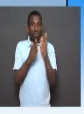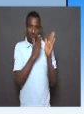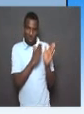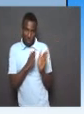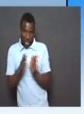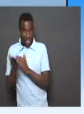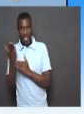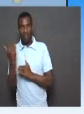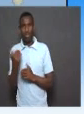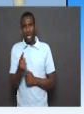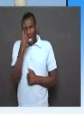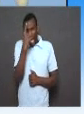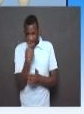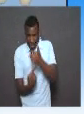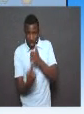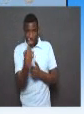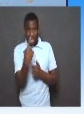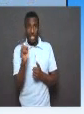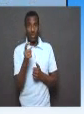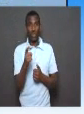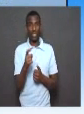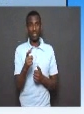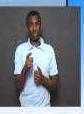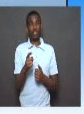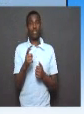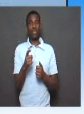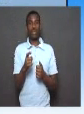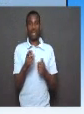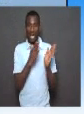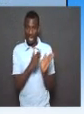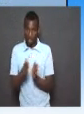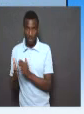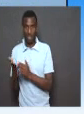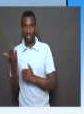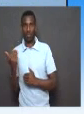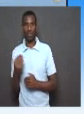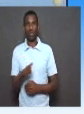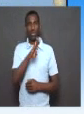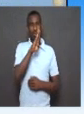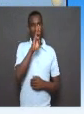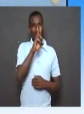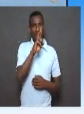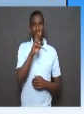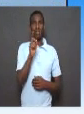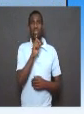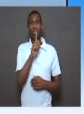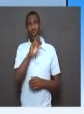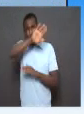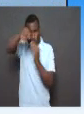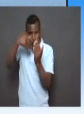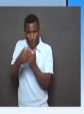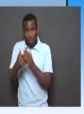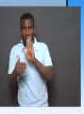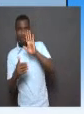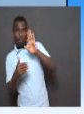one possible arrangement for the bromine particles, they were all in the left side